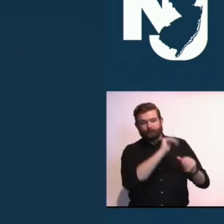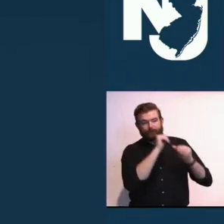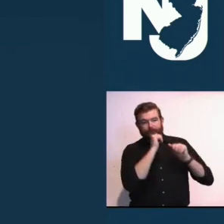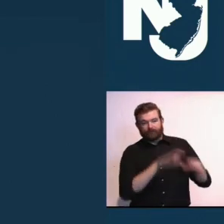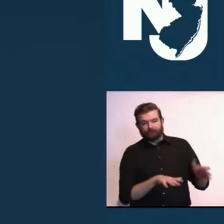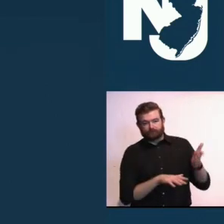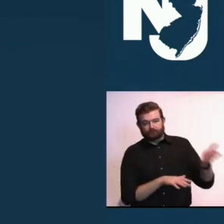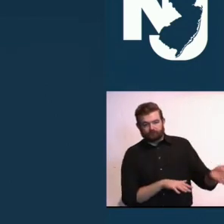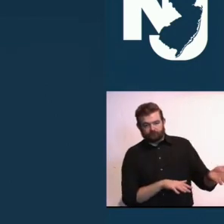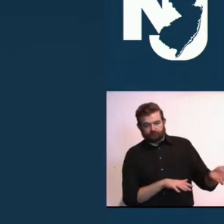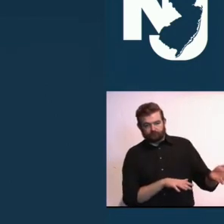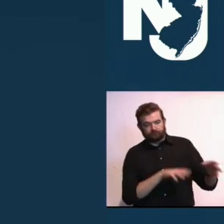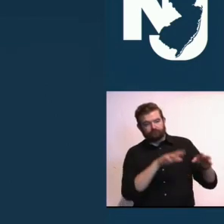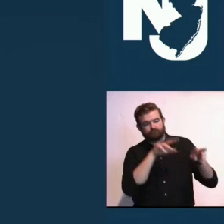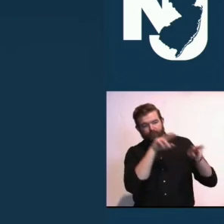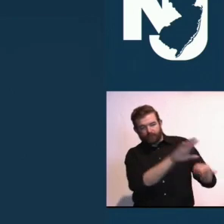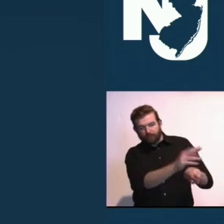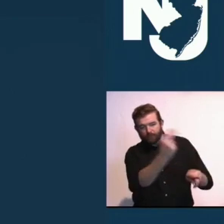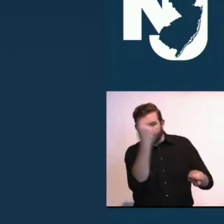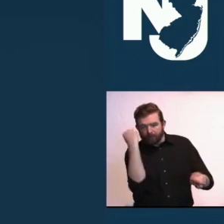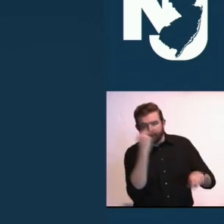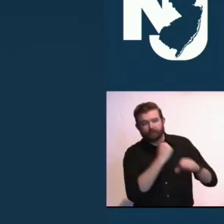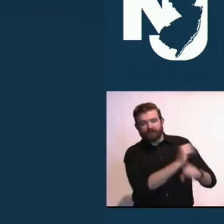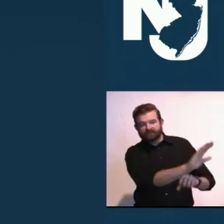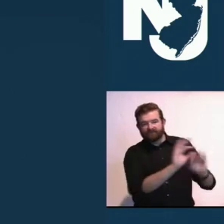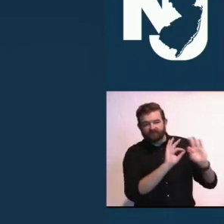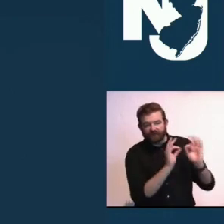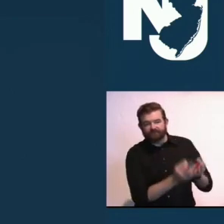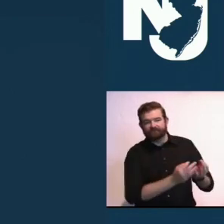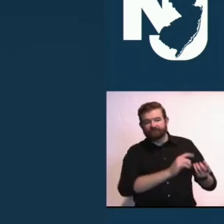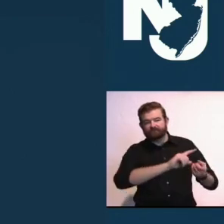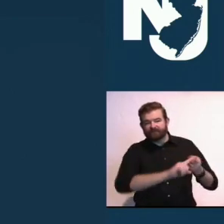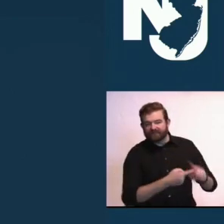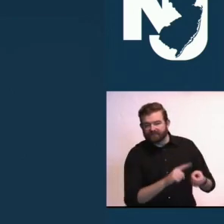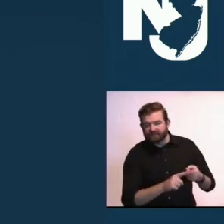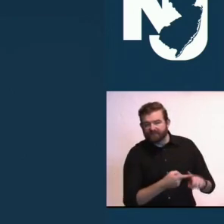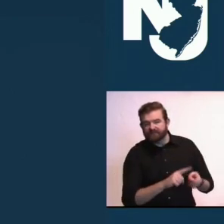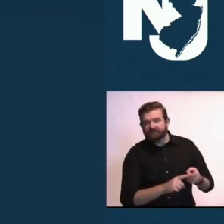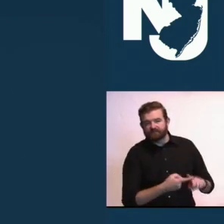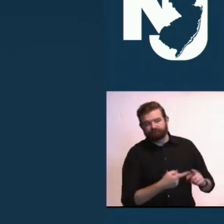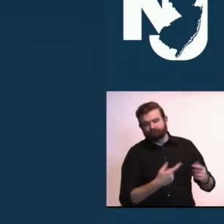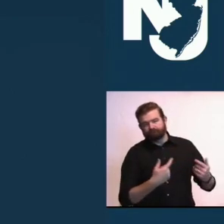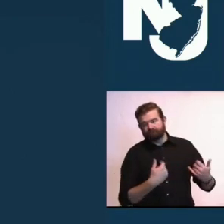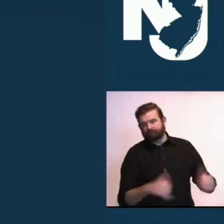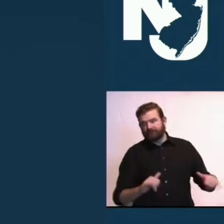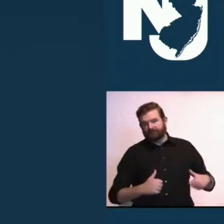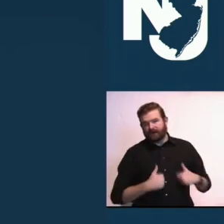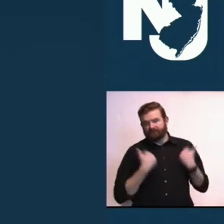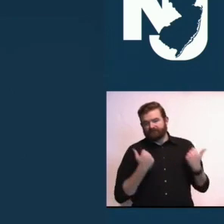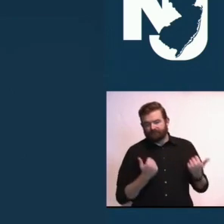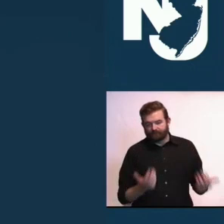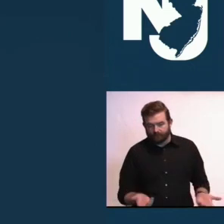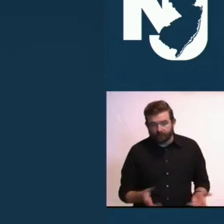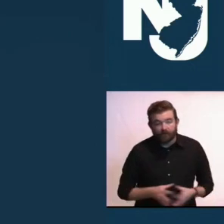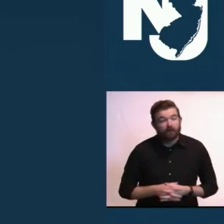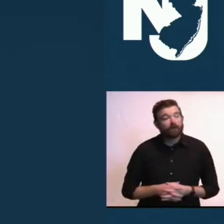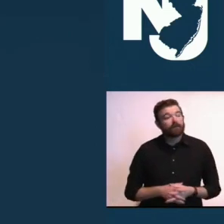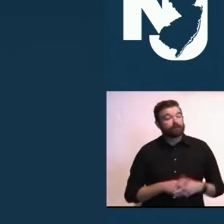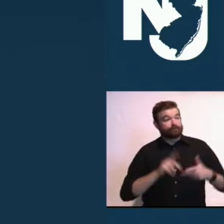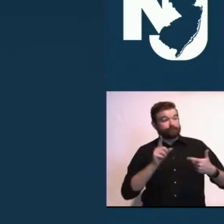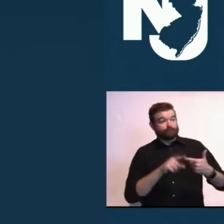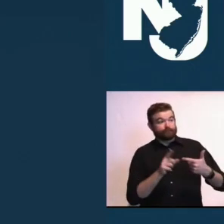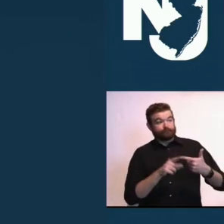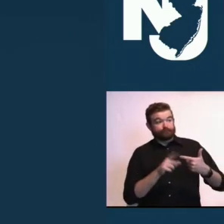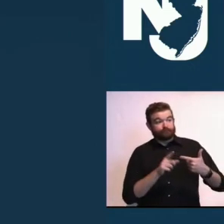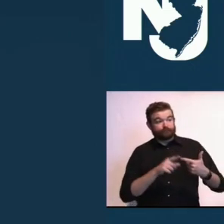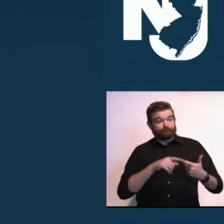his memory and the family and friends and colleagues he leaves behind. Next up, we remember this